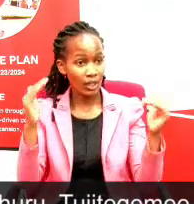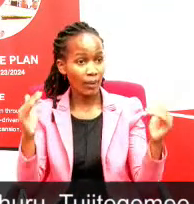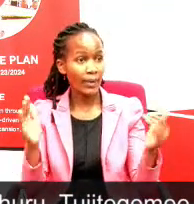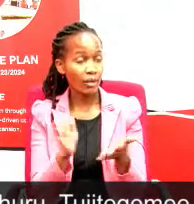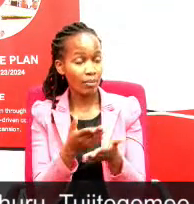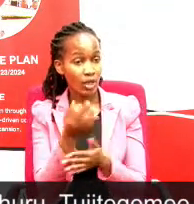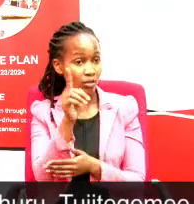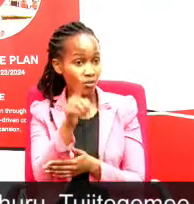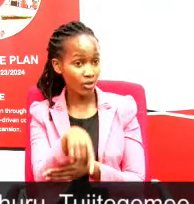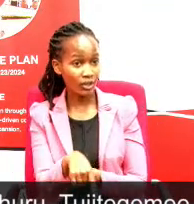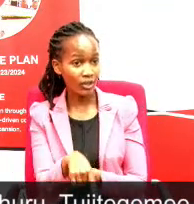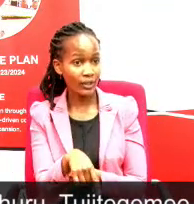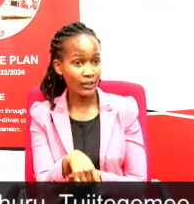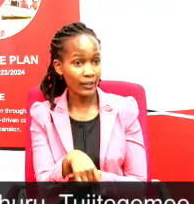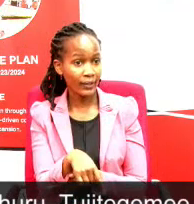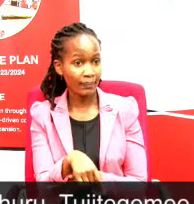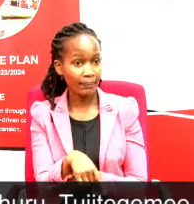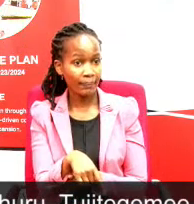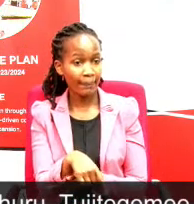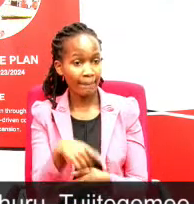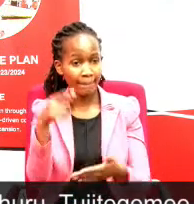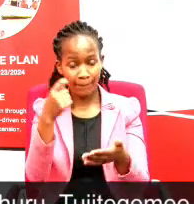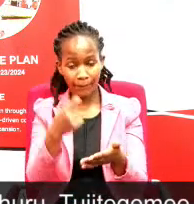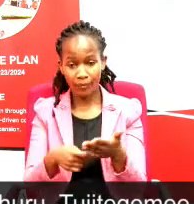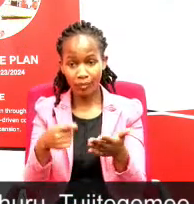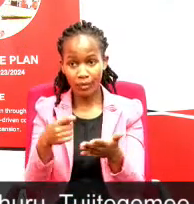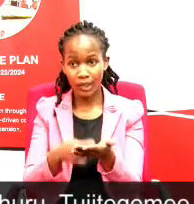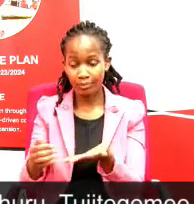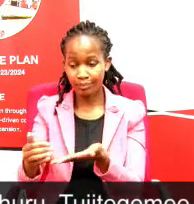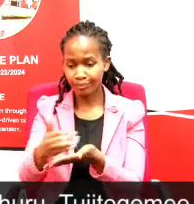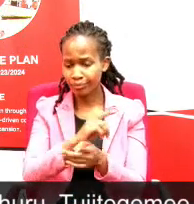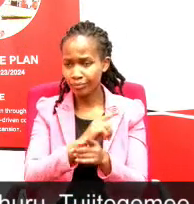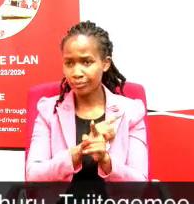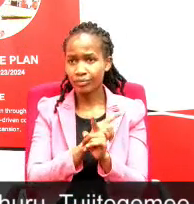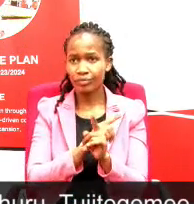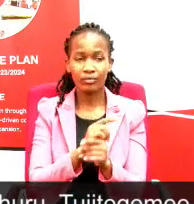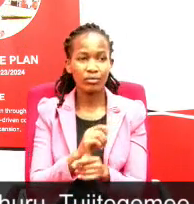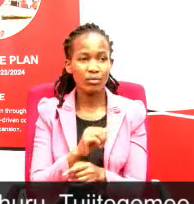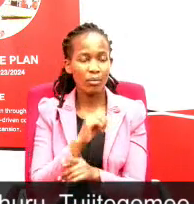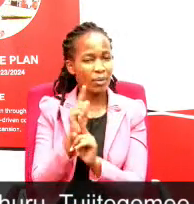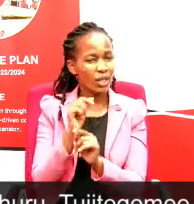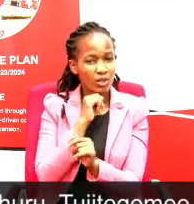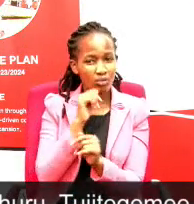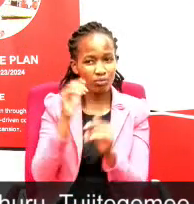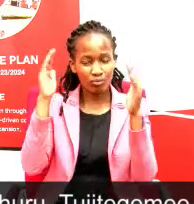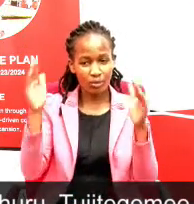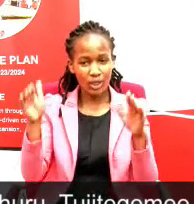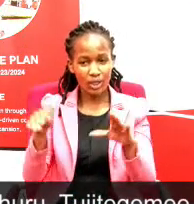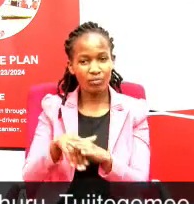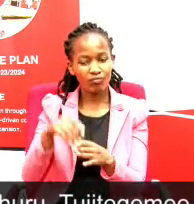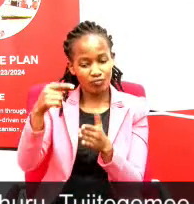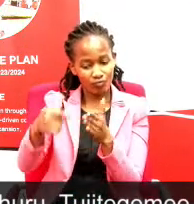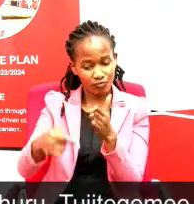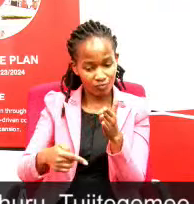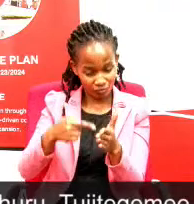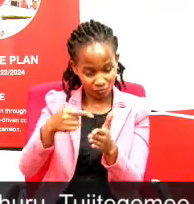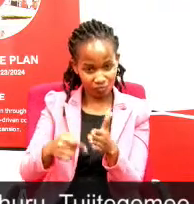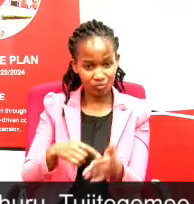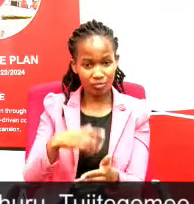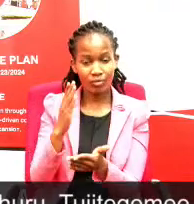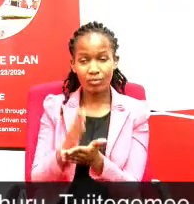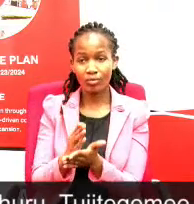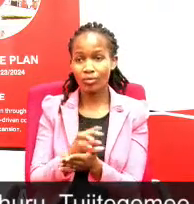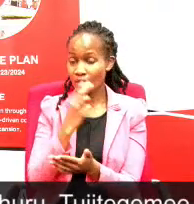of the tax collection. In fact, if not the biggest part. In manufacturing, although